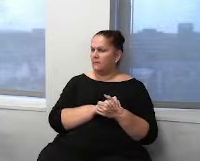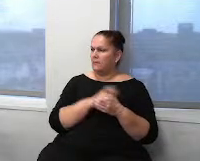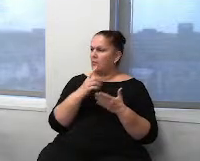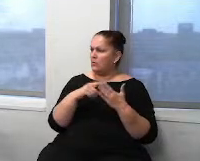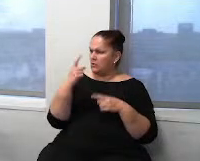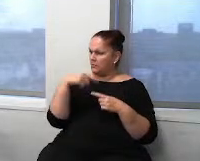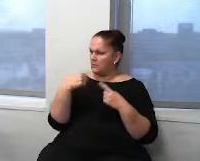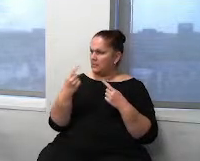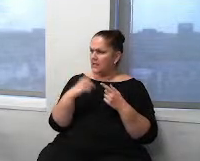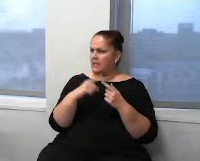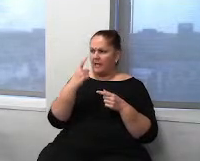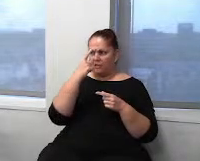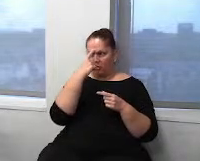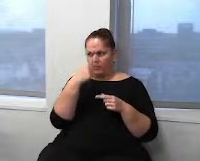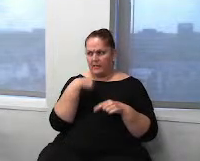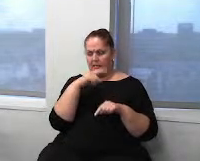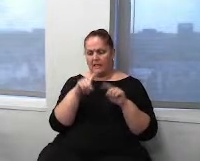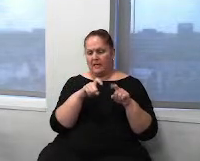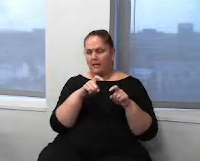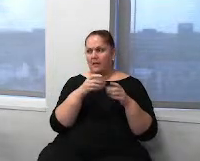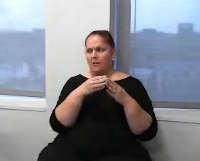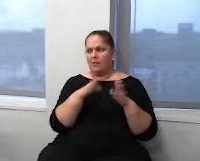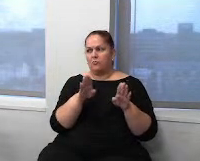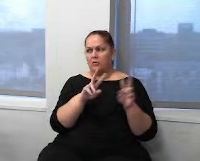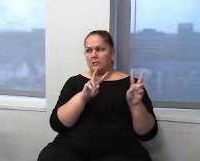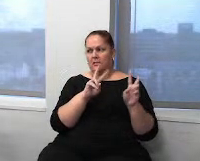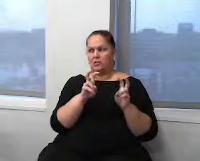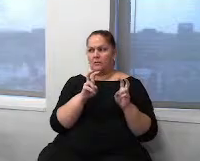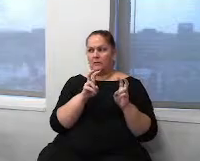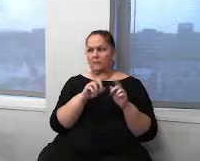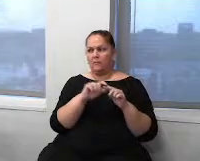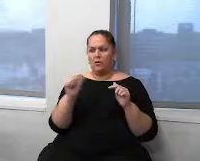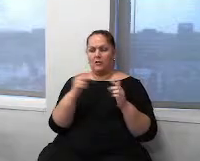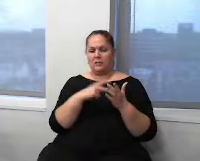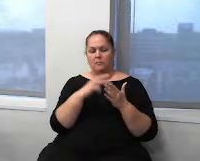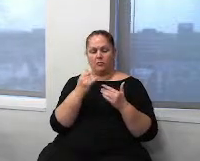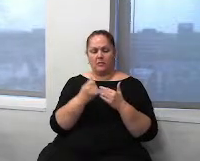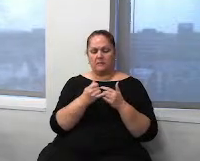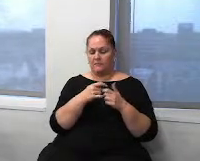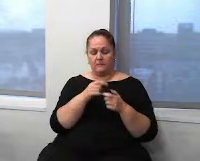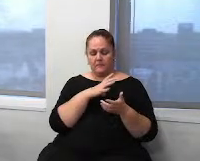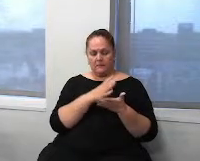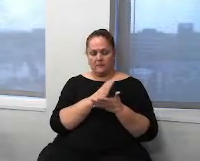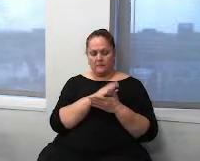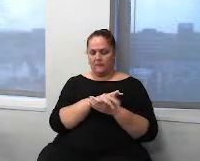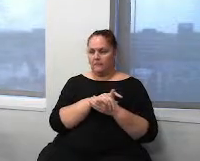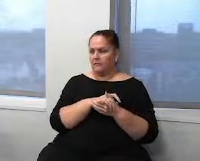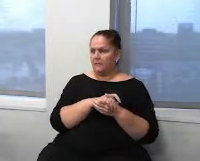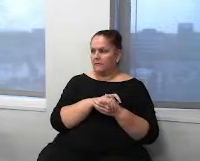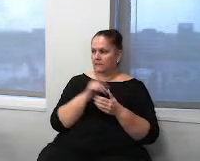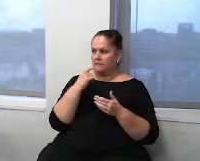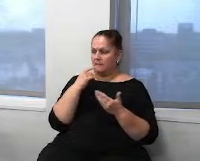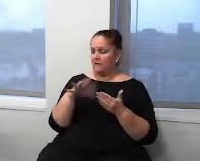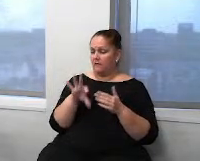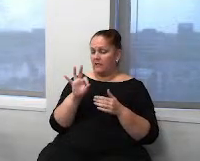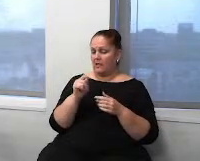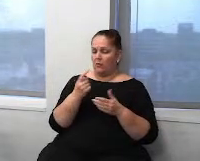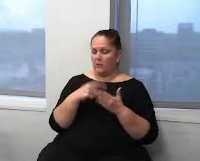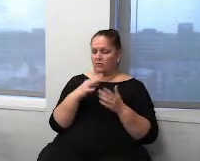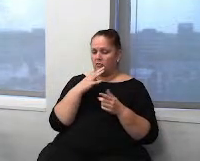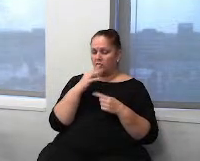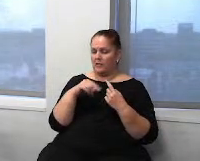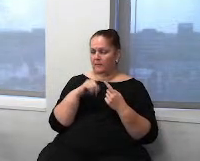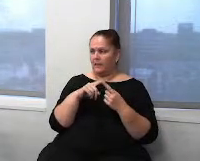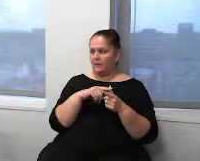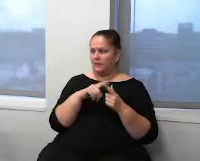What's the objection, Ms. Mercado? I thought he was going to ask broader topics generally from other projects, but it's okay. Well, let's just find out